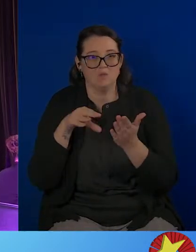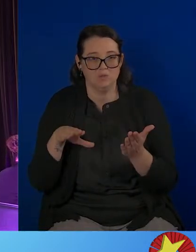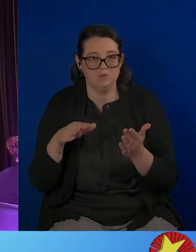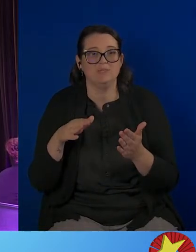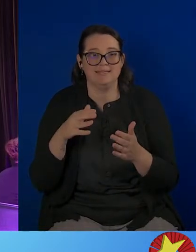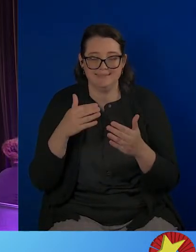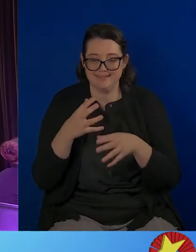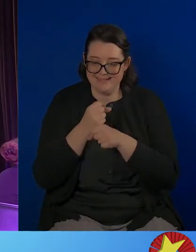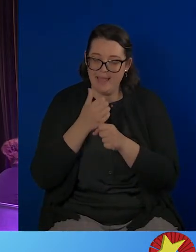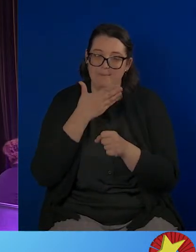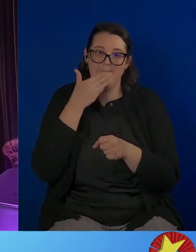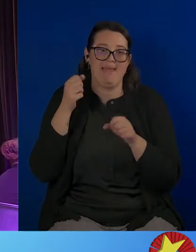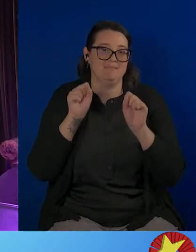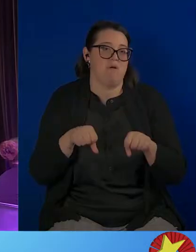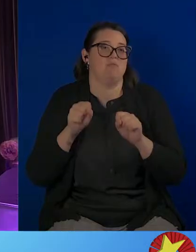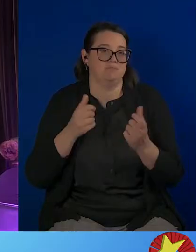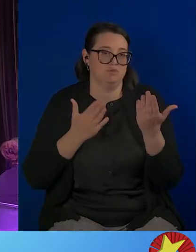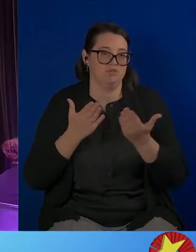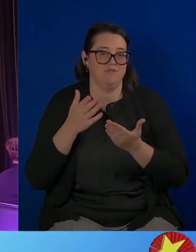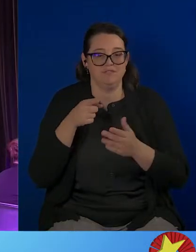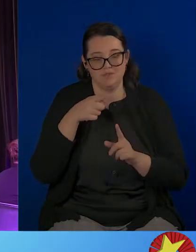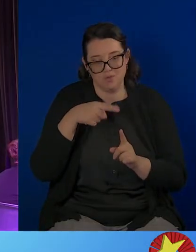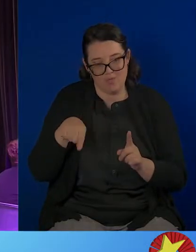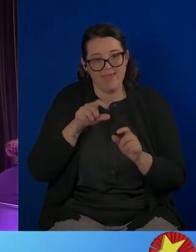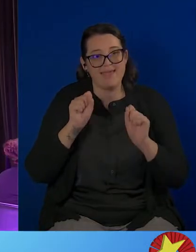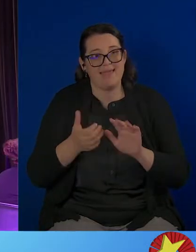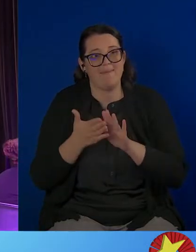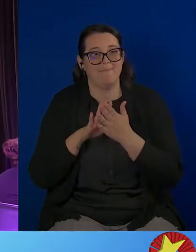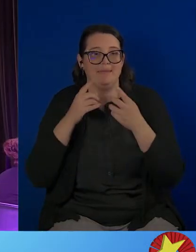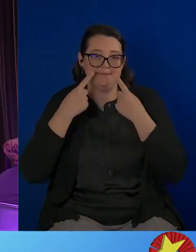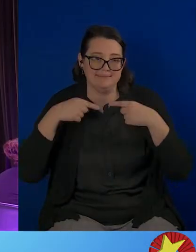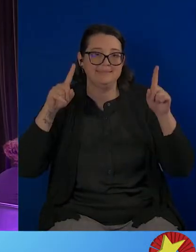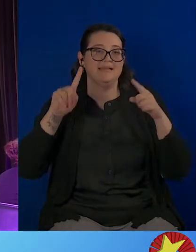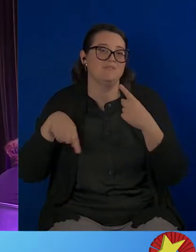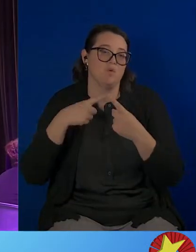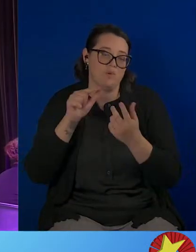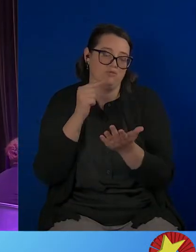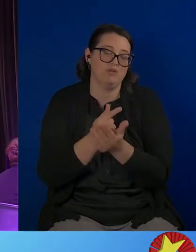services they can so they can be successful when they leave high school. Thank you.